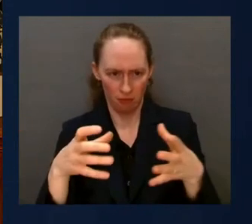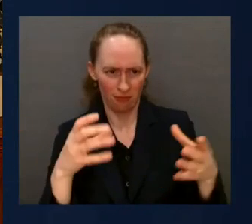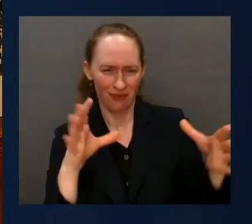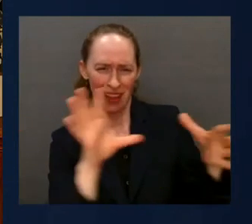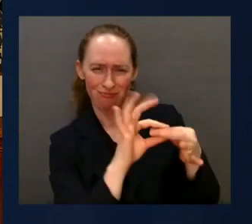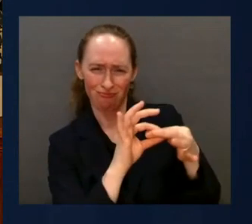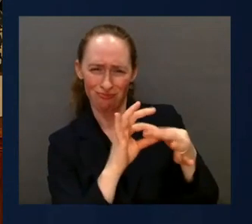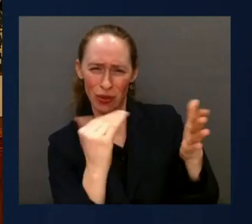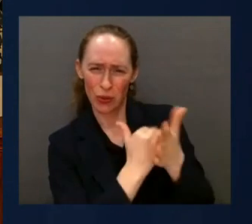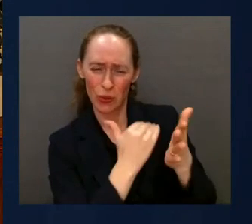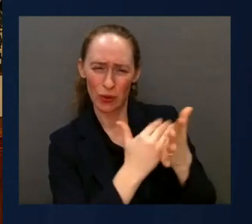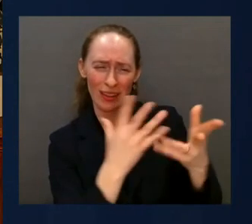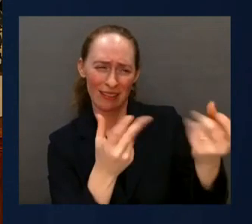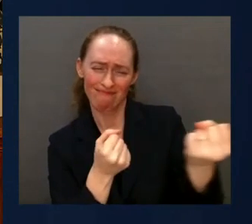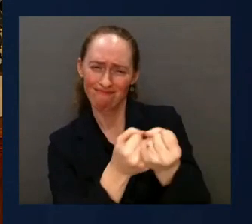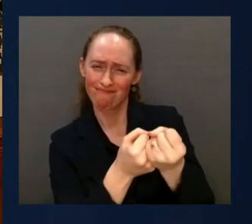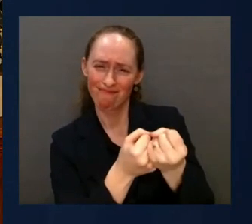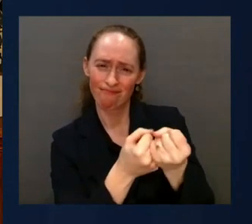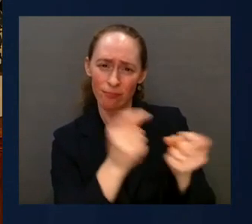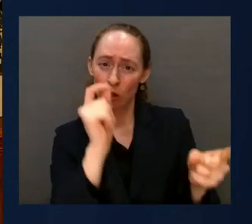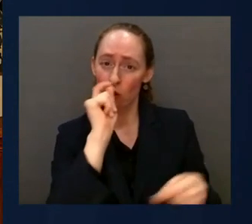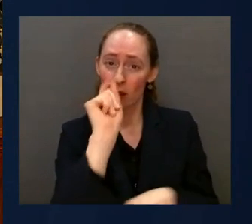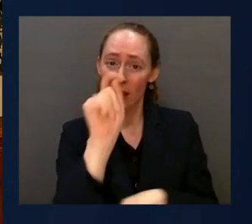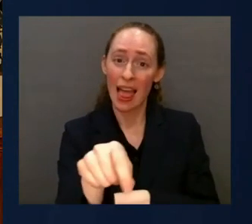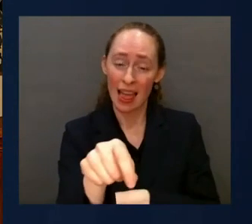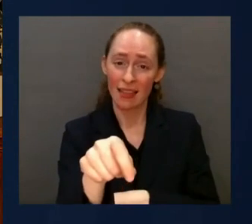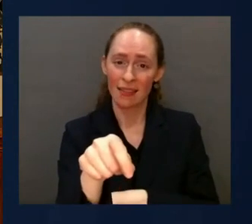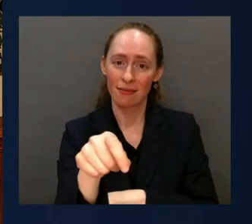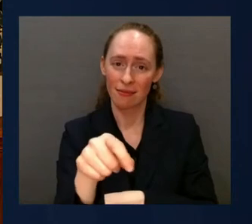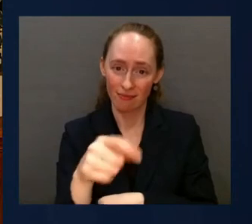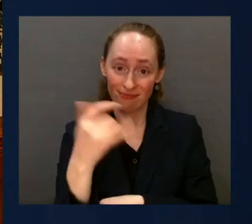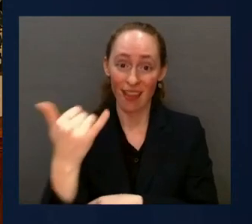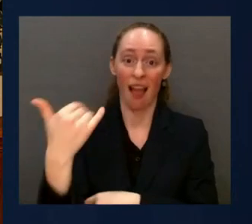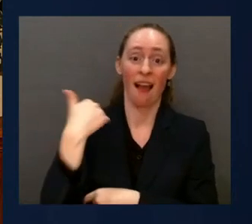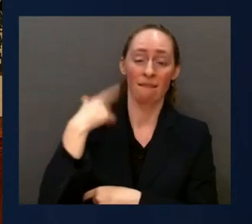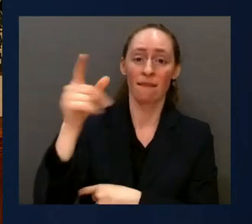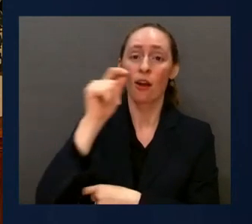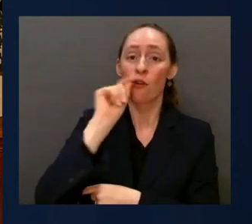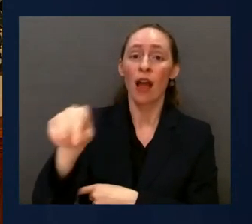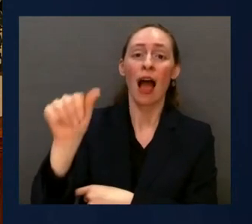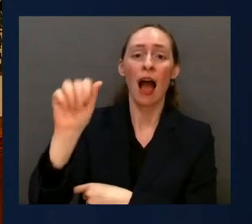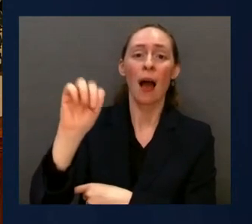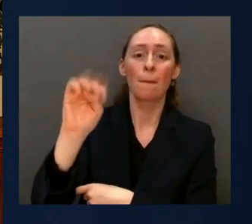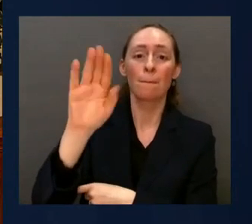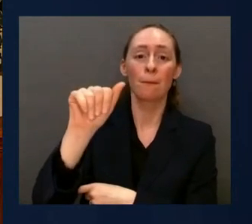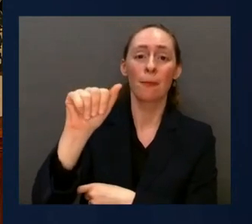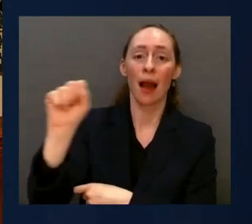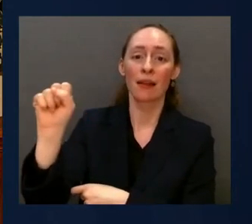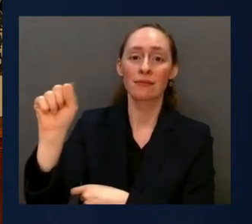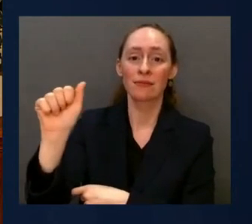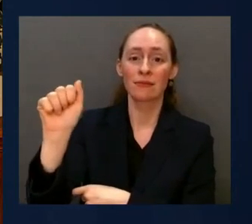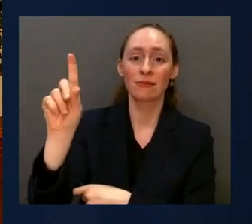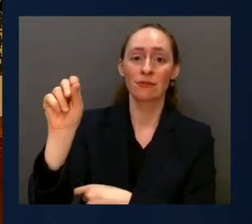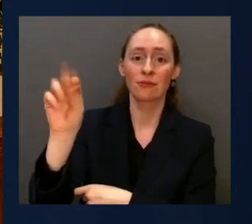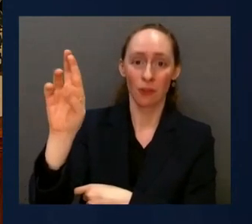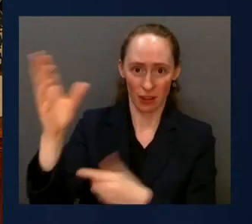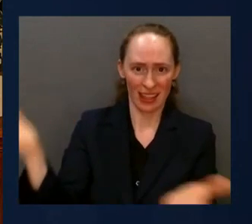by Ukraine's ambassador to the United States. She represents not just her nation, but the courage of her people.